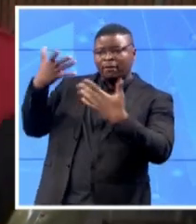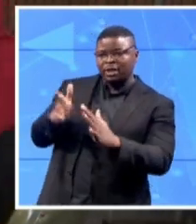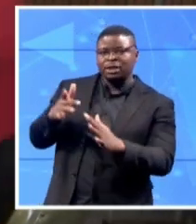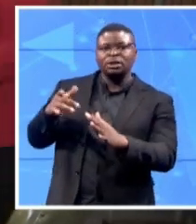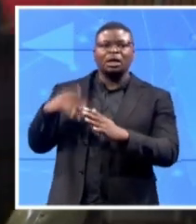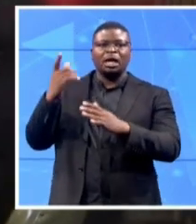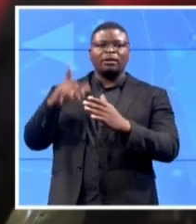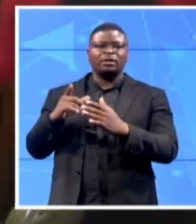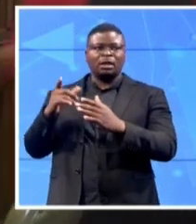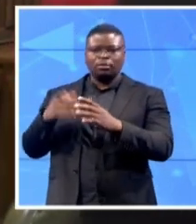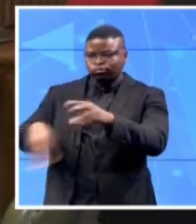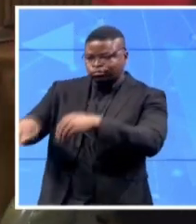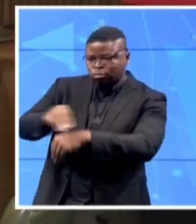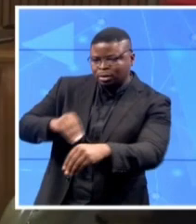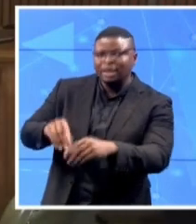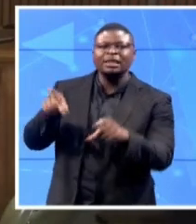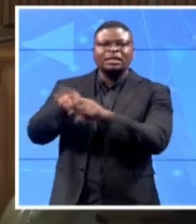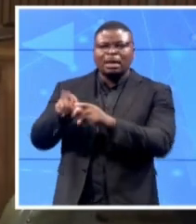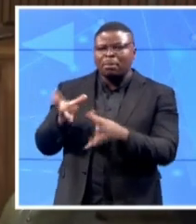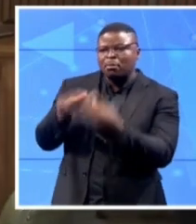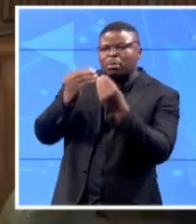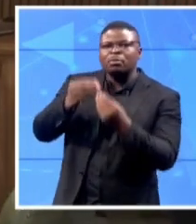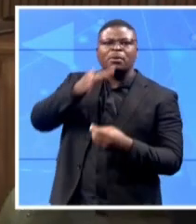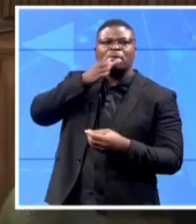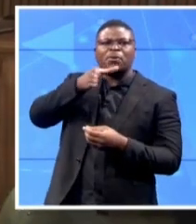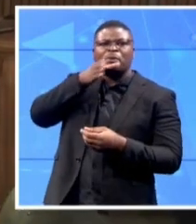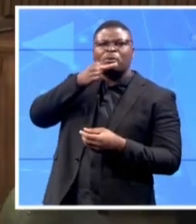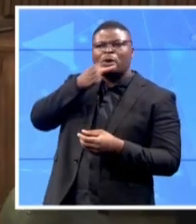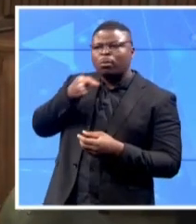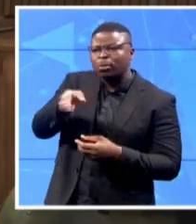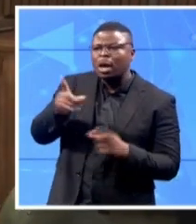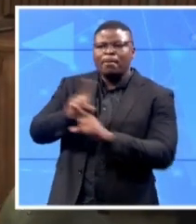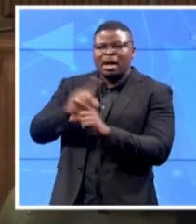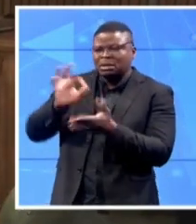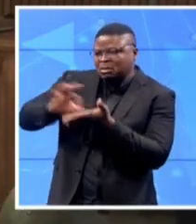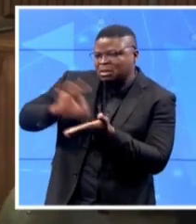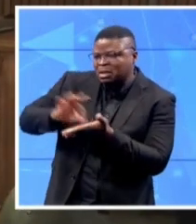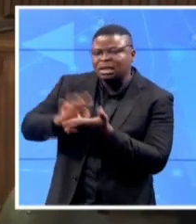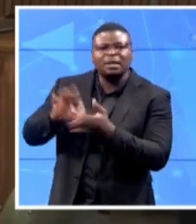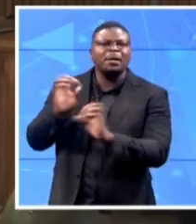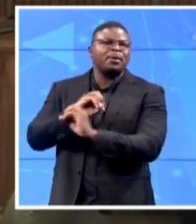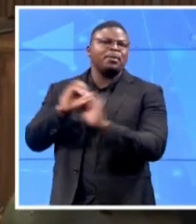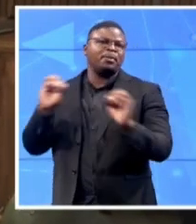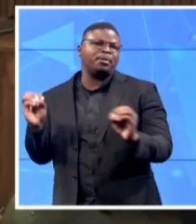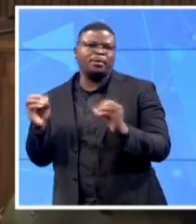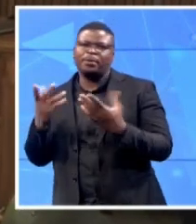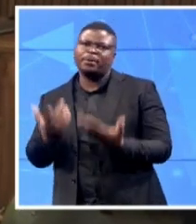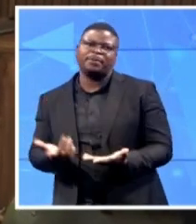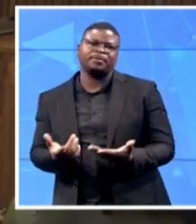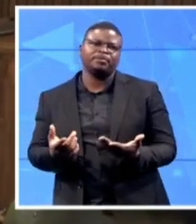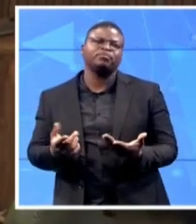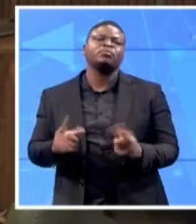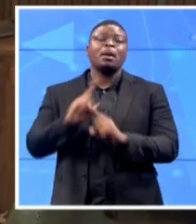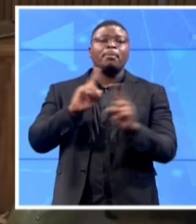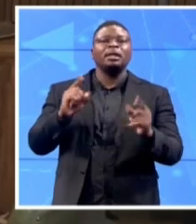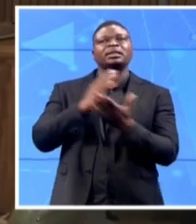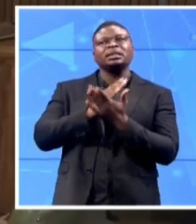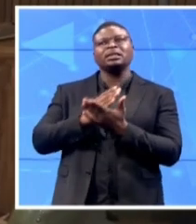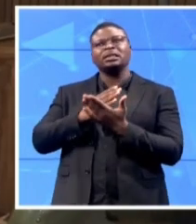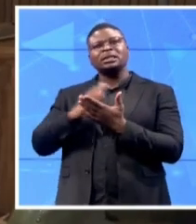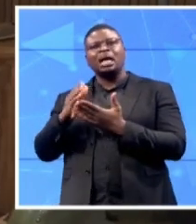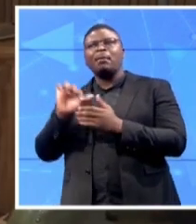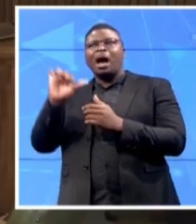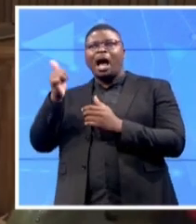said it was not really cleaned out by anyone, despite some remarks or concerns that it may have been, given the length of